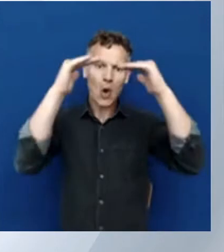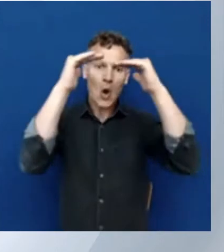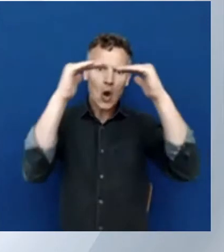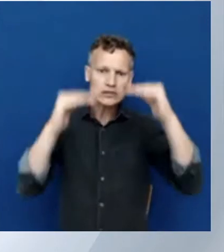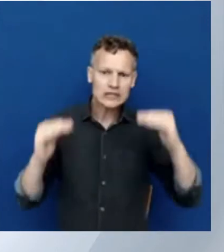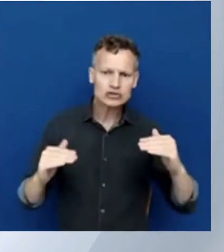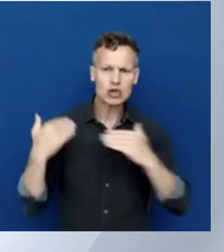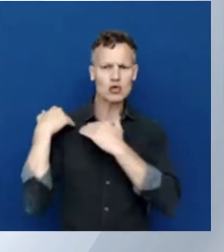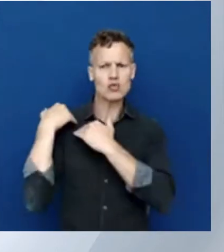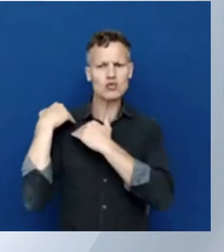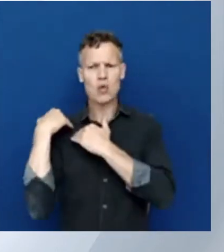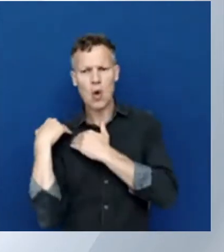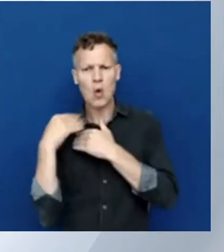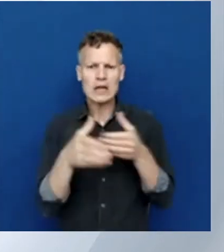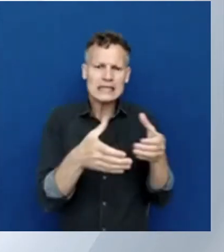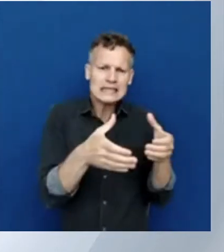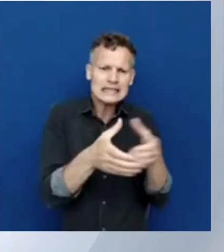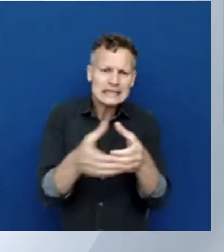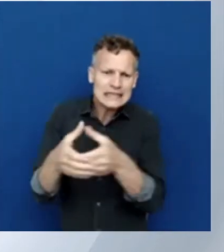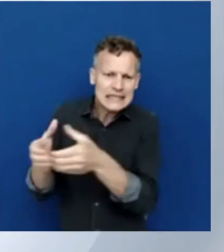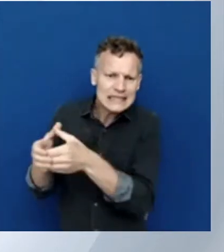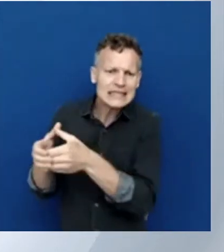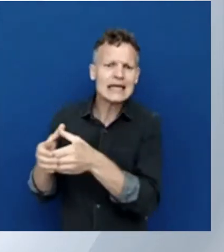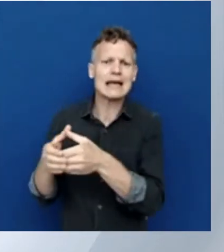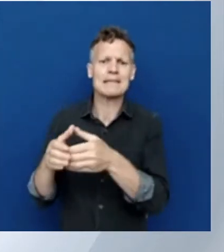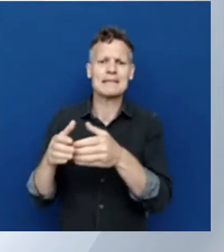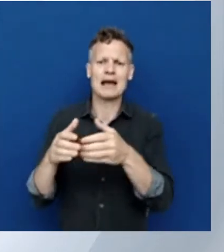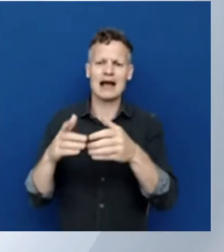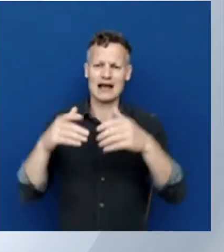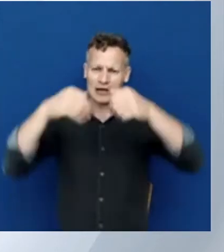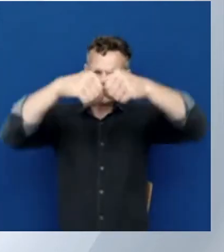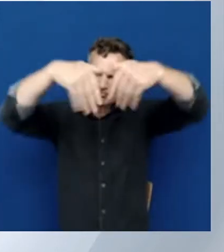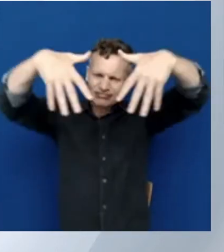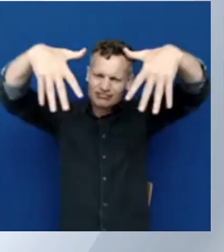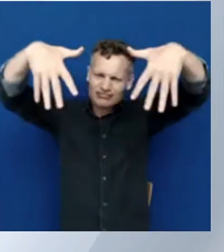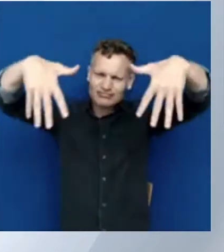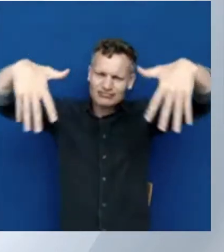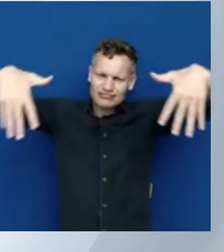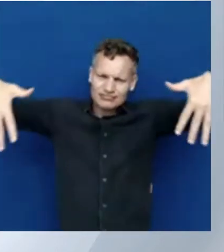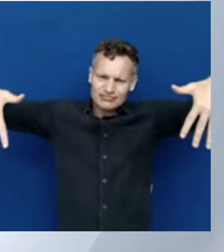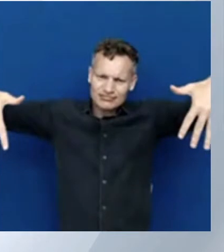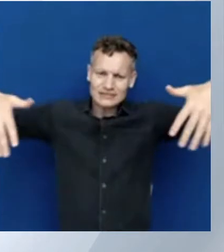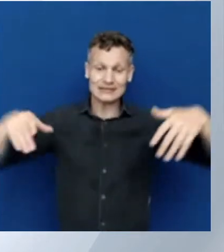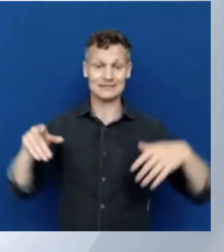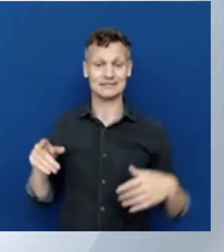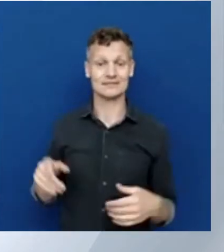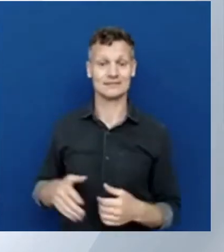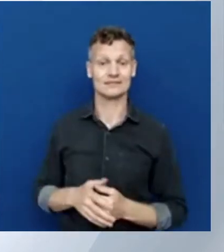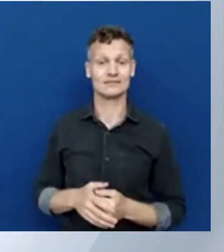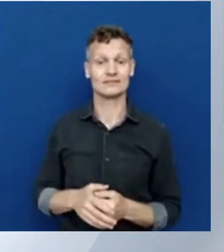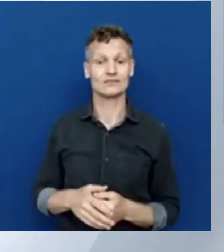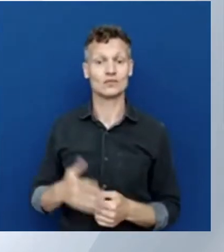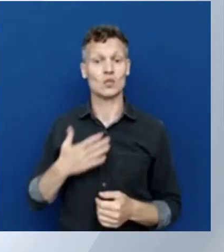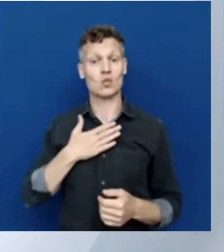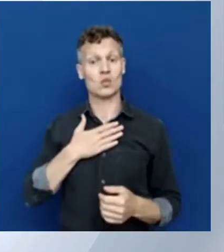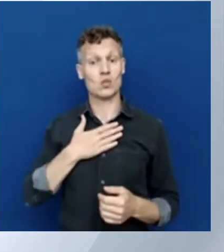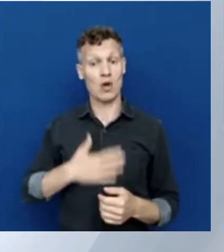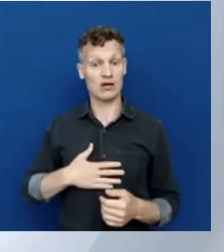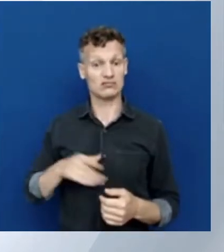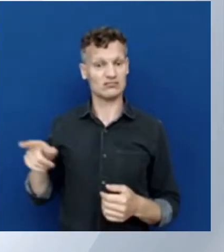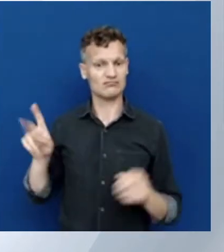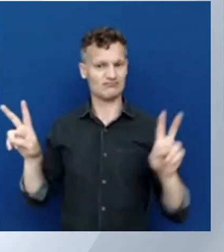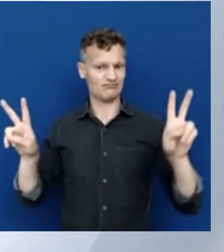kind of summed up in the book by Daniel H. Pigg. So let's give our teams 3 things, and we're going to discuss them: autonomy,